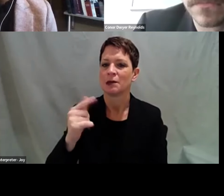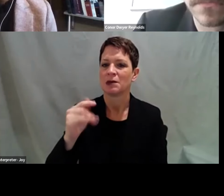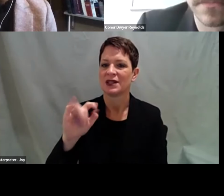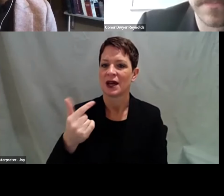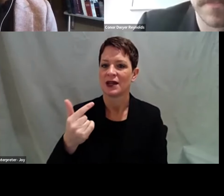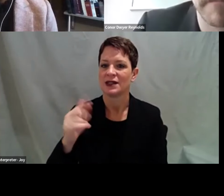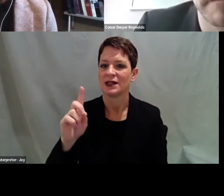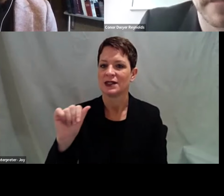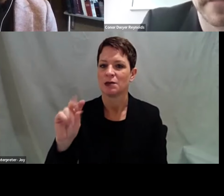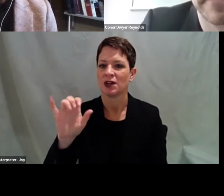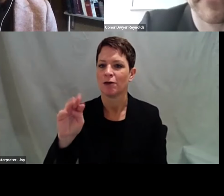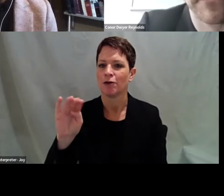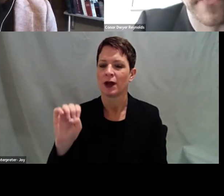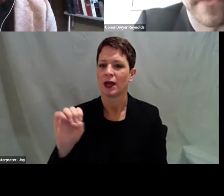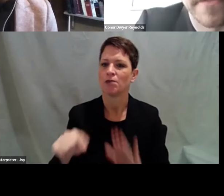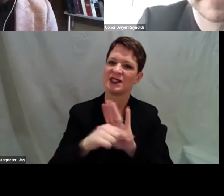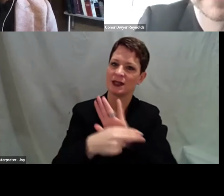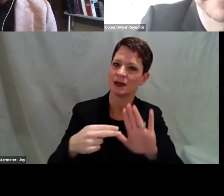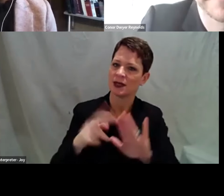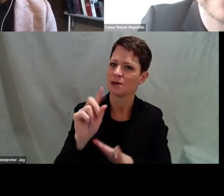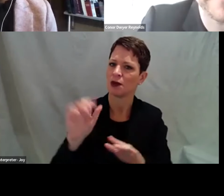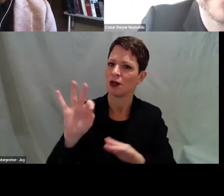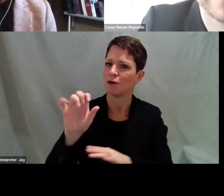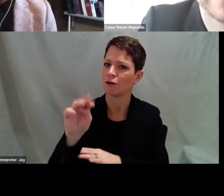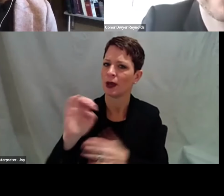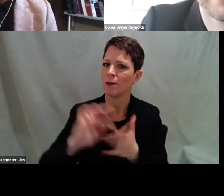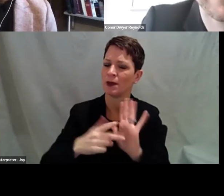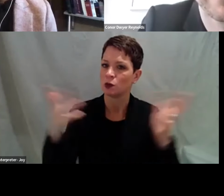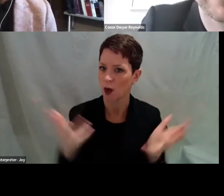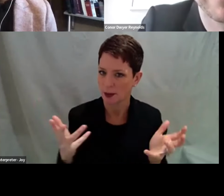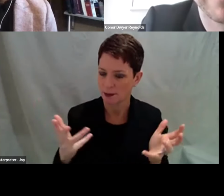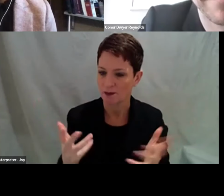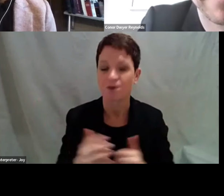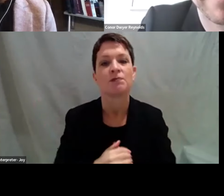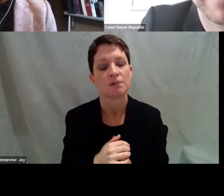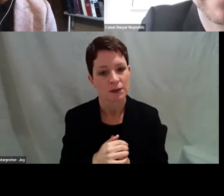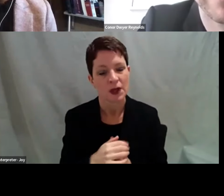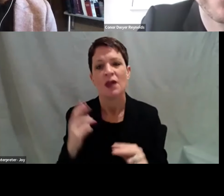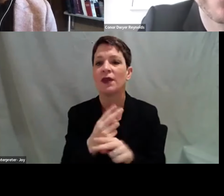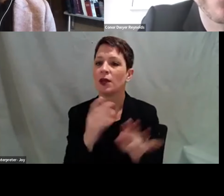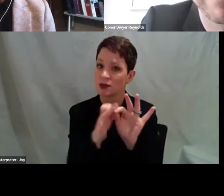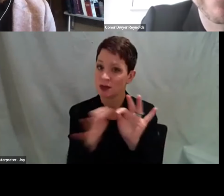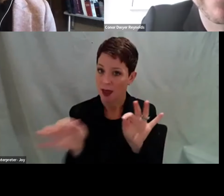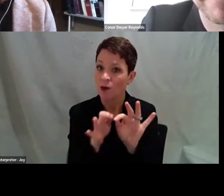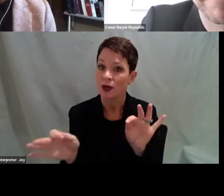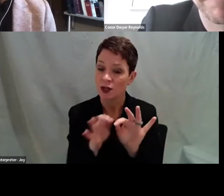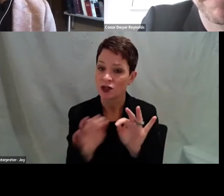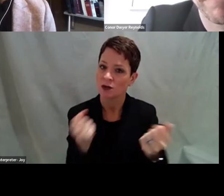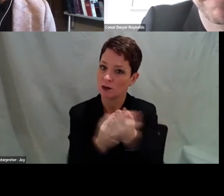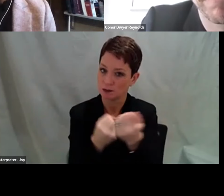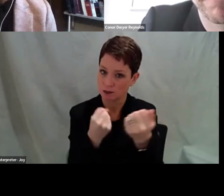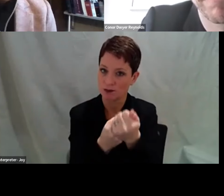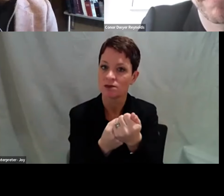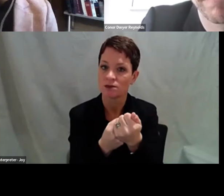frame. So stigmatizing disability frames use language that